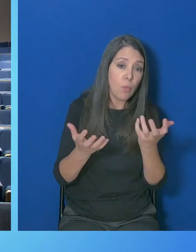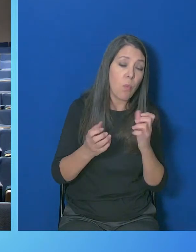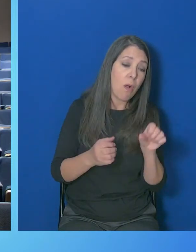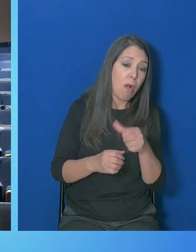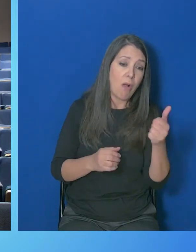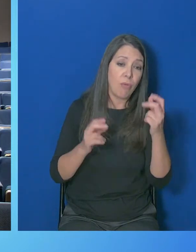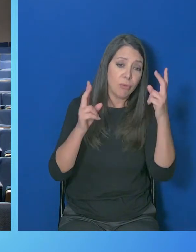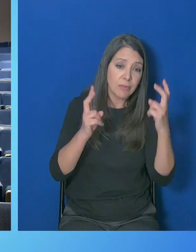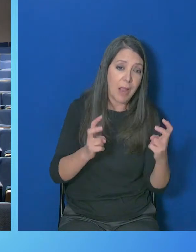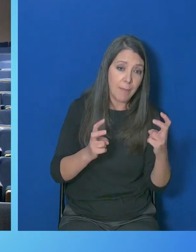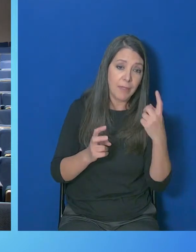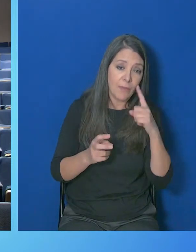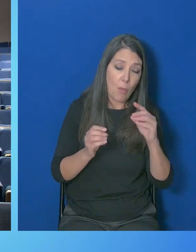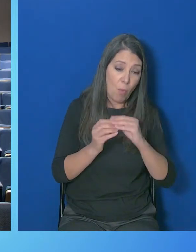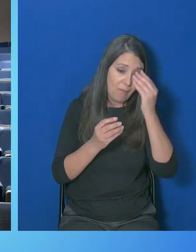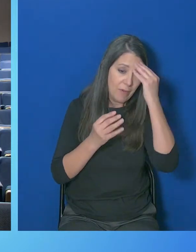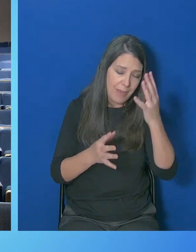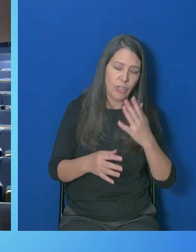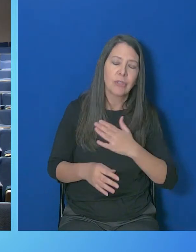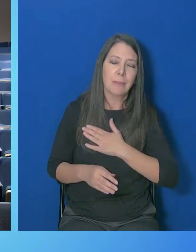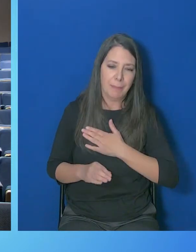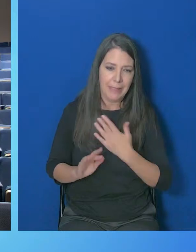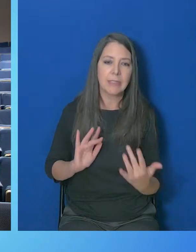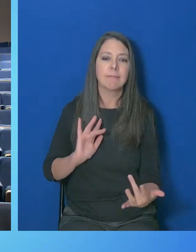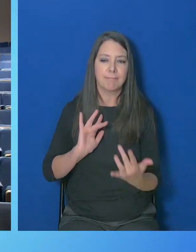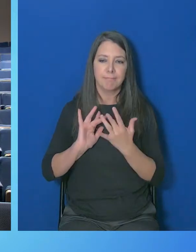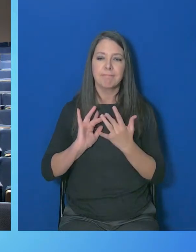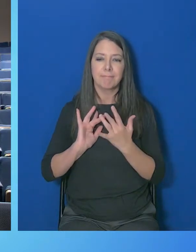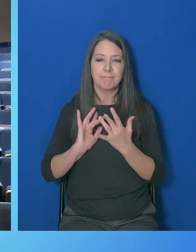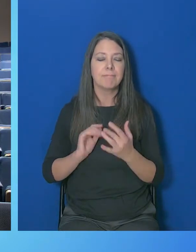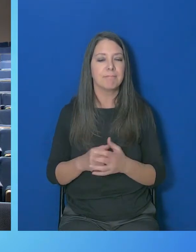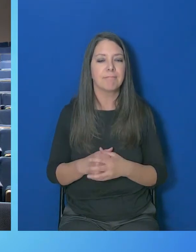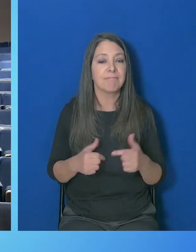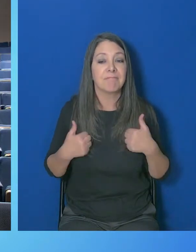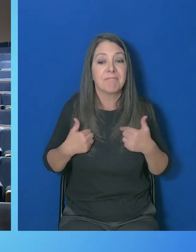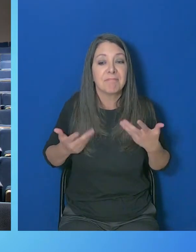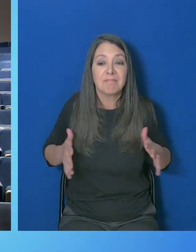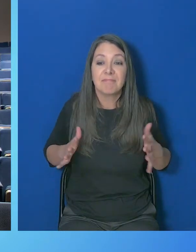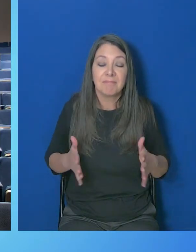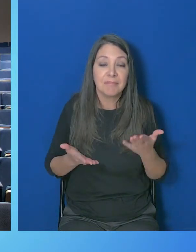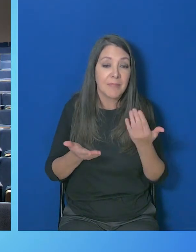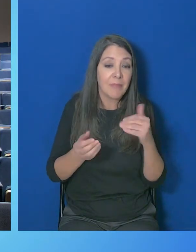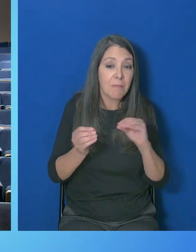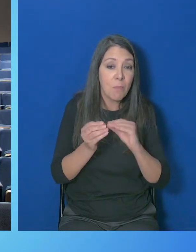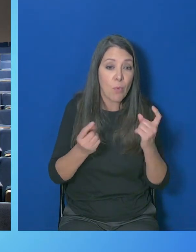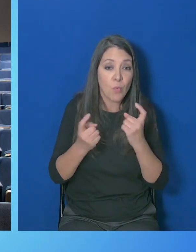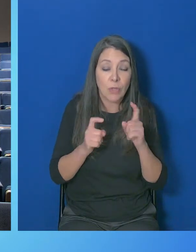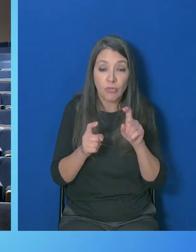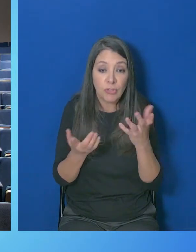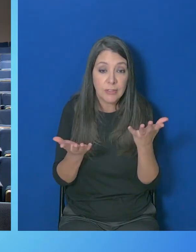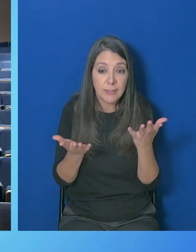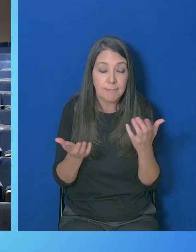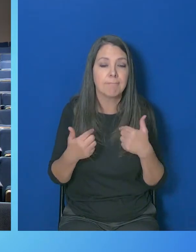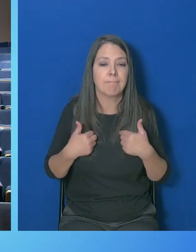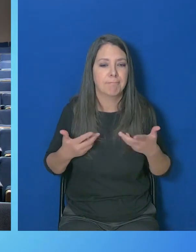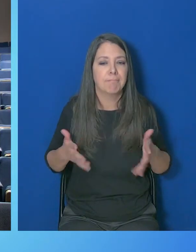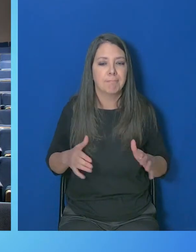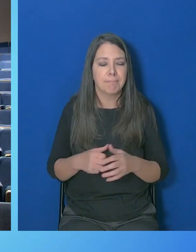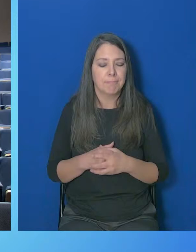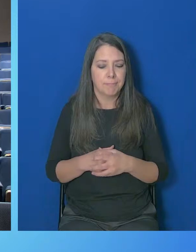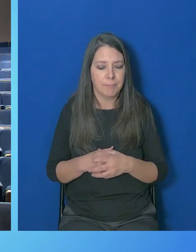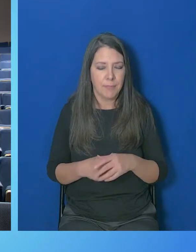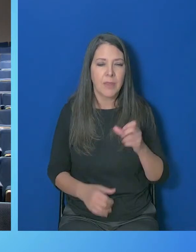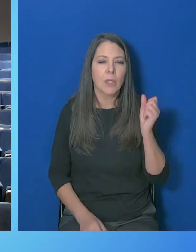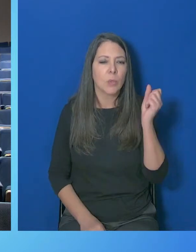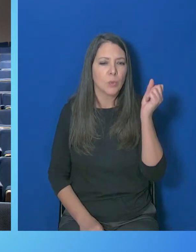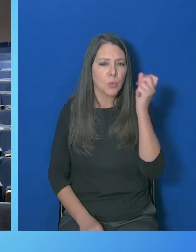exploring, do not hesitate to reach out. That's all I have for you, unless you have any questions. Thank you, Kendra. I do